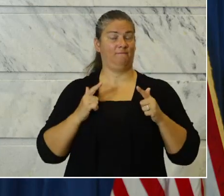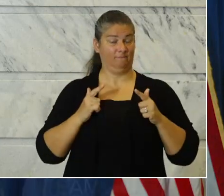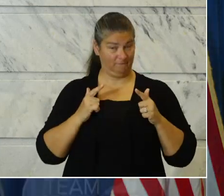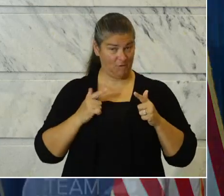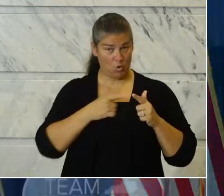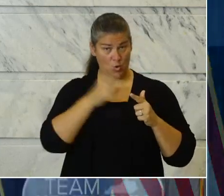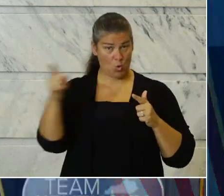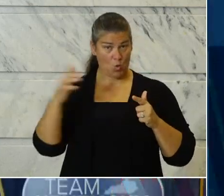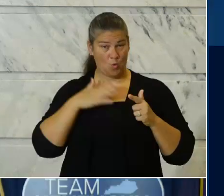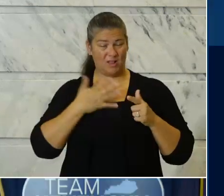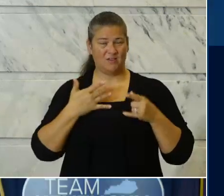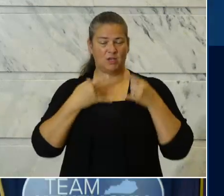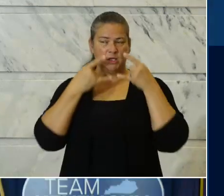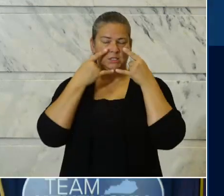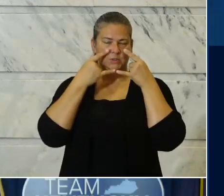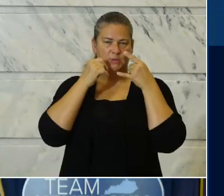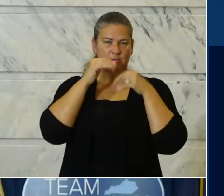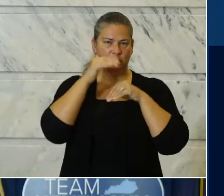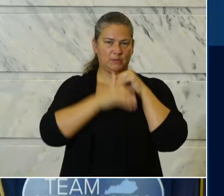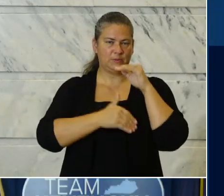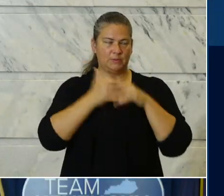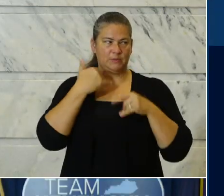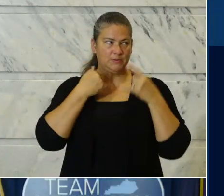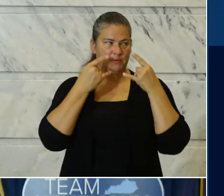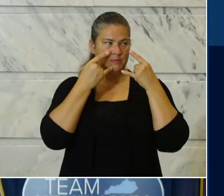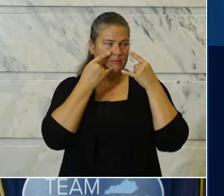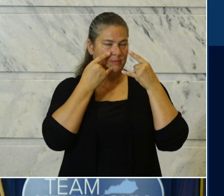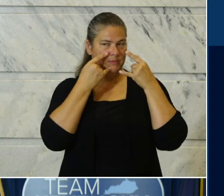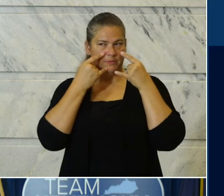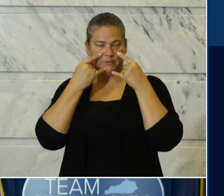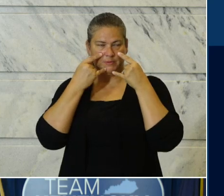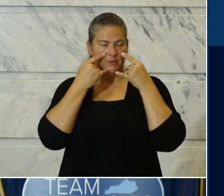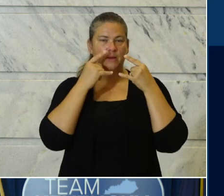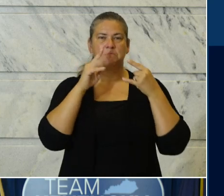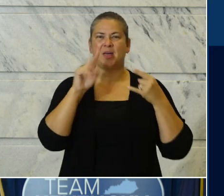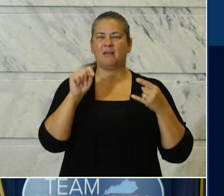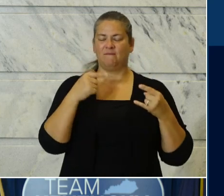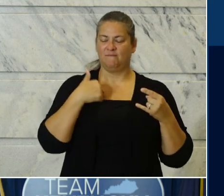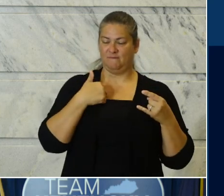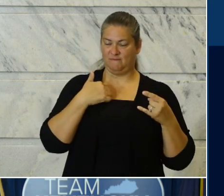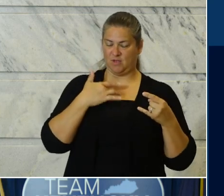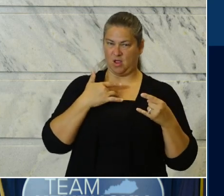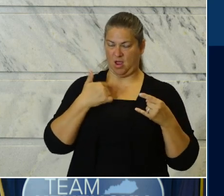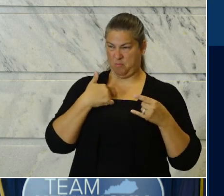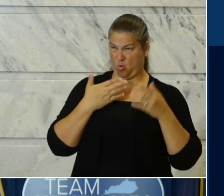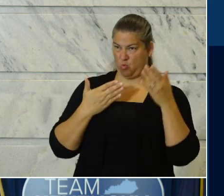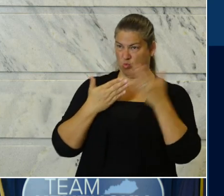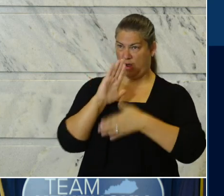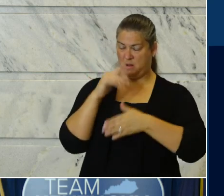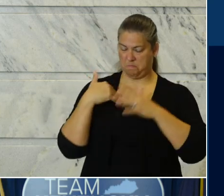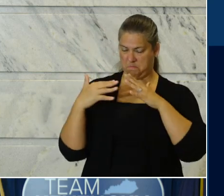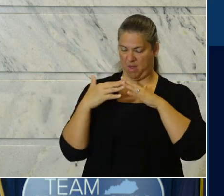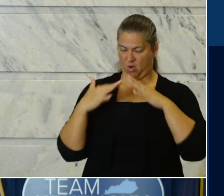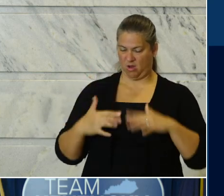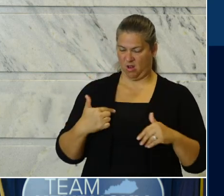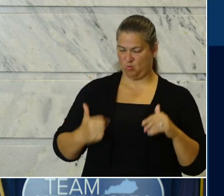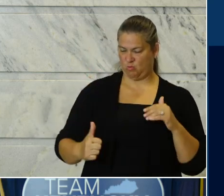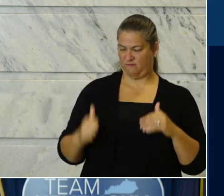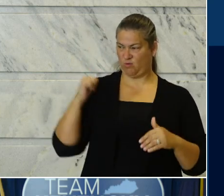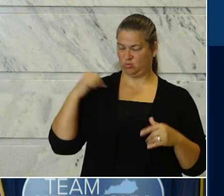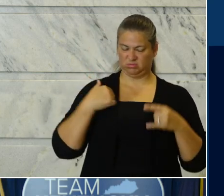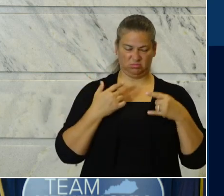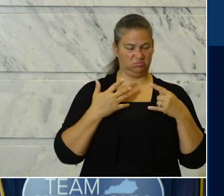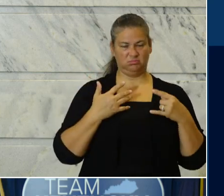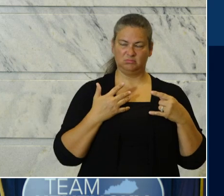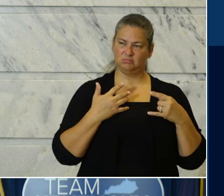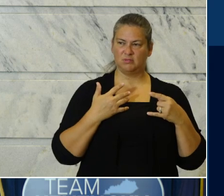save a life? Or is your position, my rights as an American mean I can refuse to do something that will cost people their